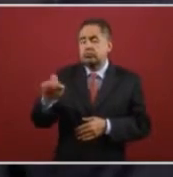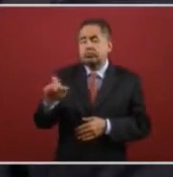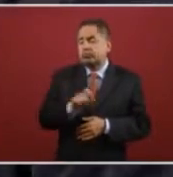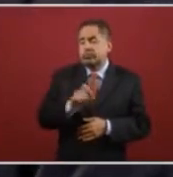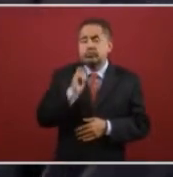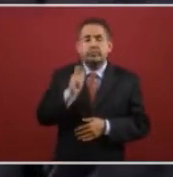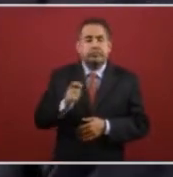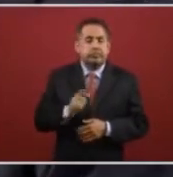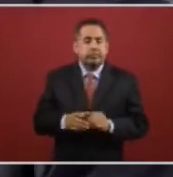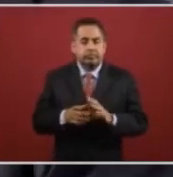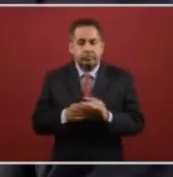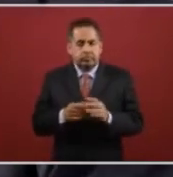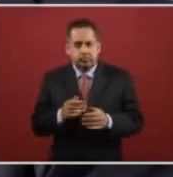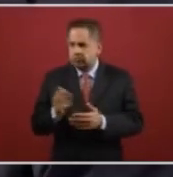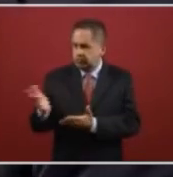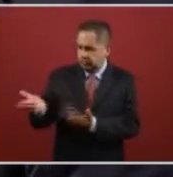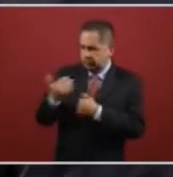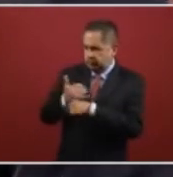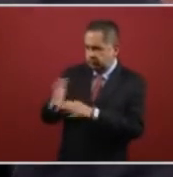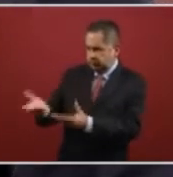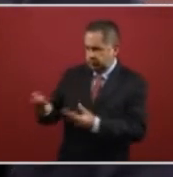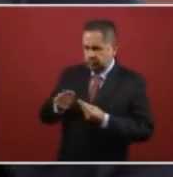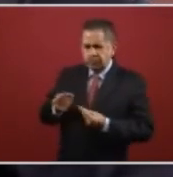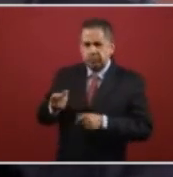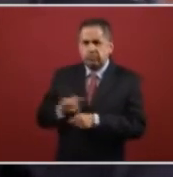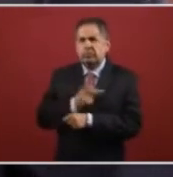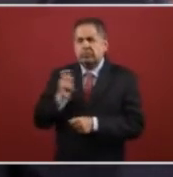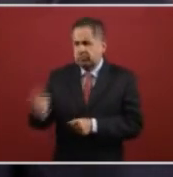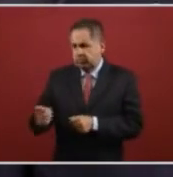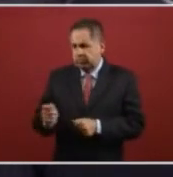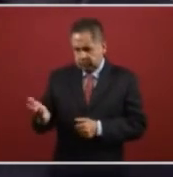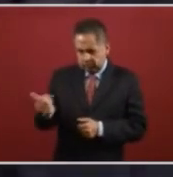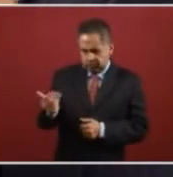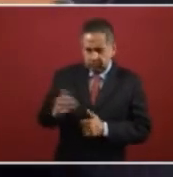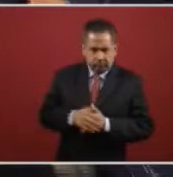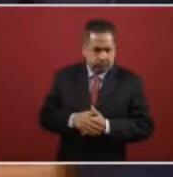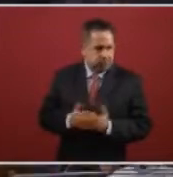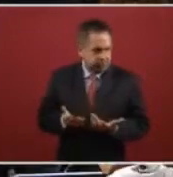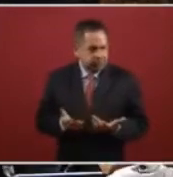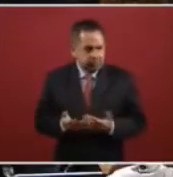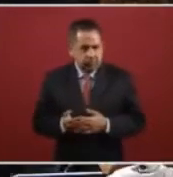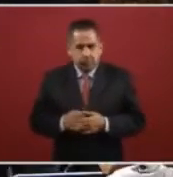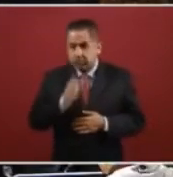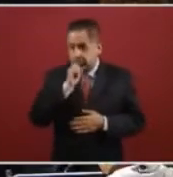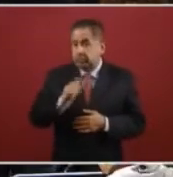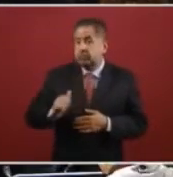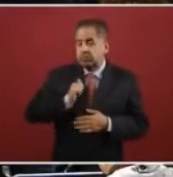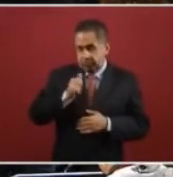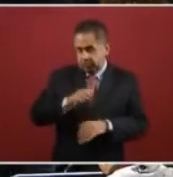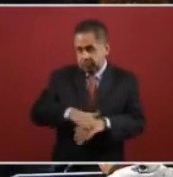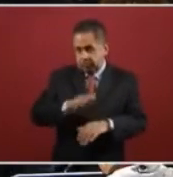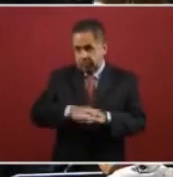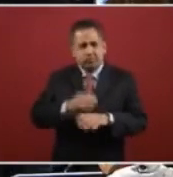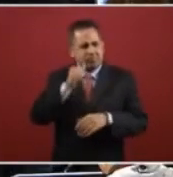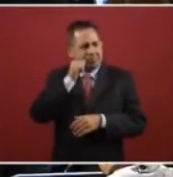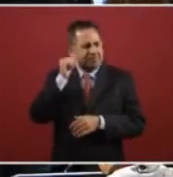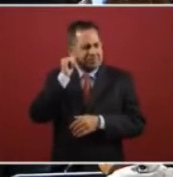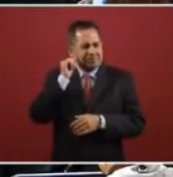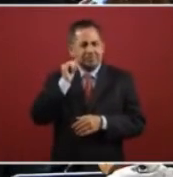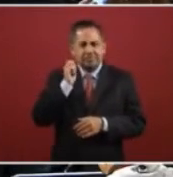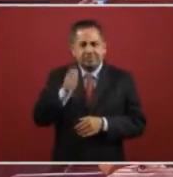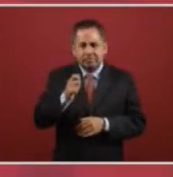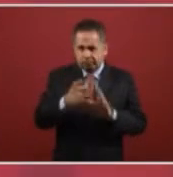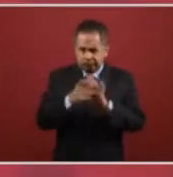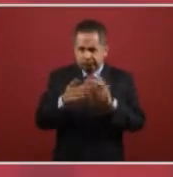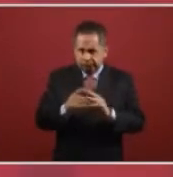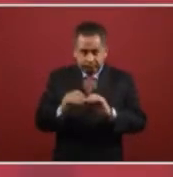And so regarding Notemex, we're going to ask for information, and there is also, well, I'm going to take